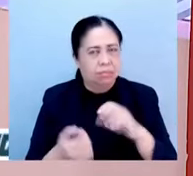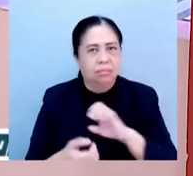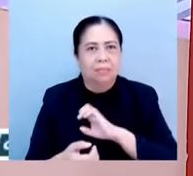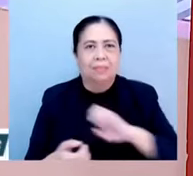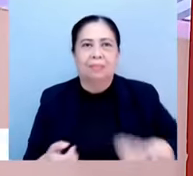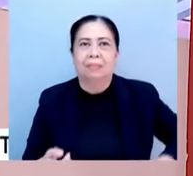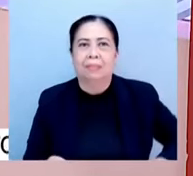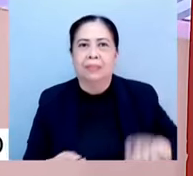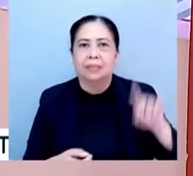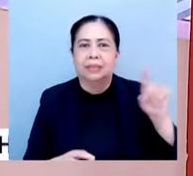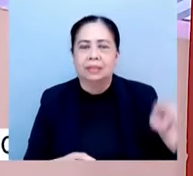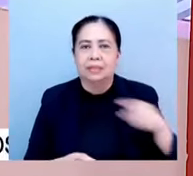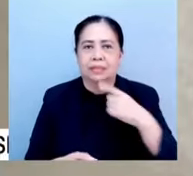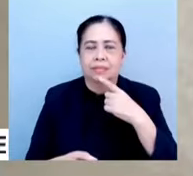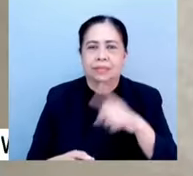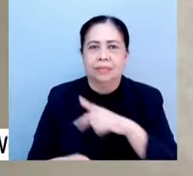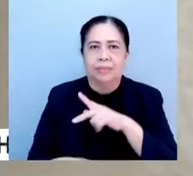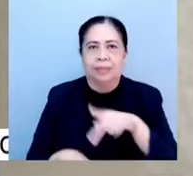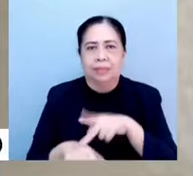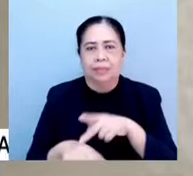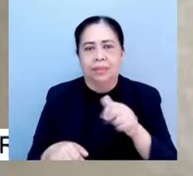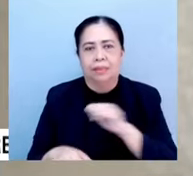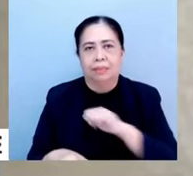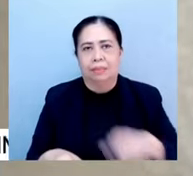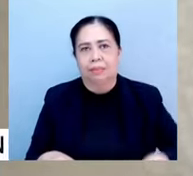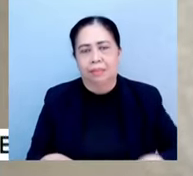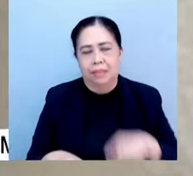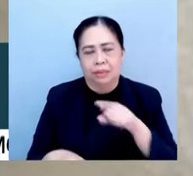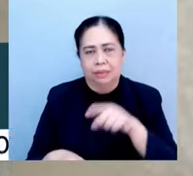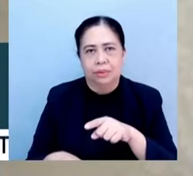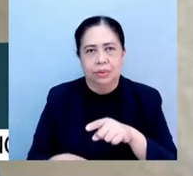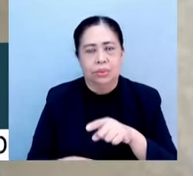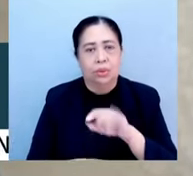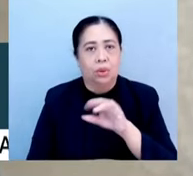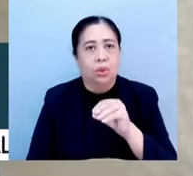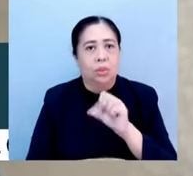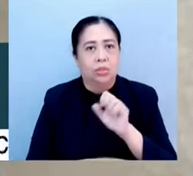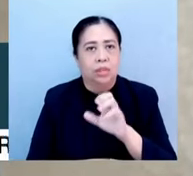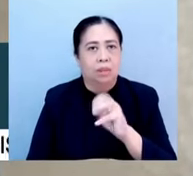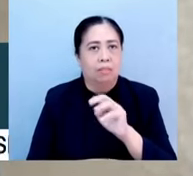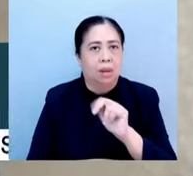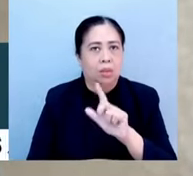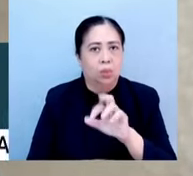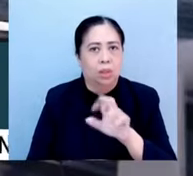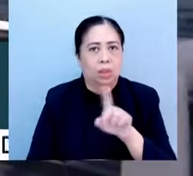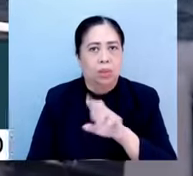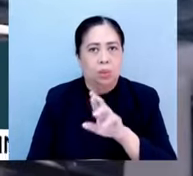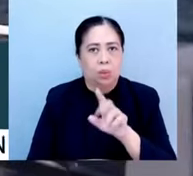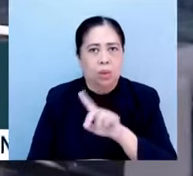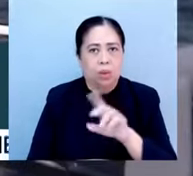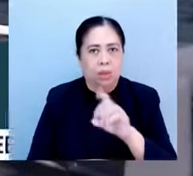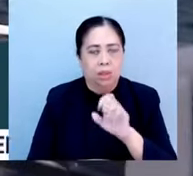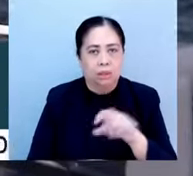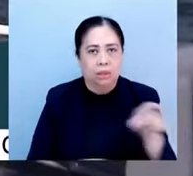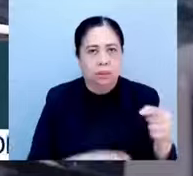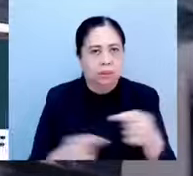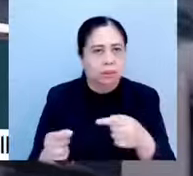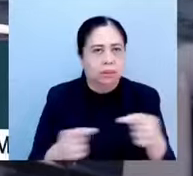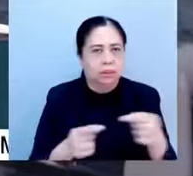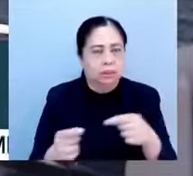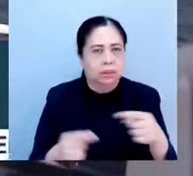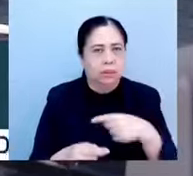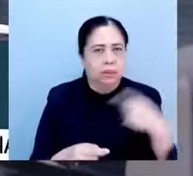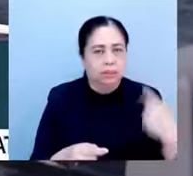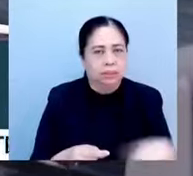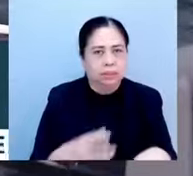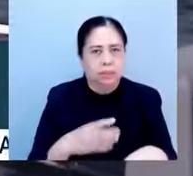dispute. Philippine Ambassador to the U.S. Jose Manuel Romualdez earlier said tensions between Manila and Beijing are more alarming than